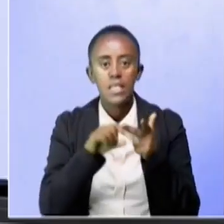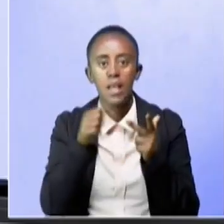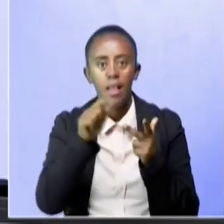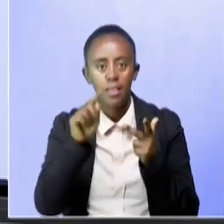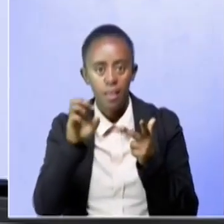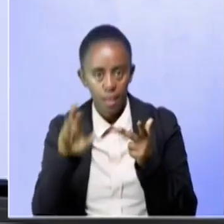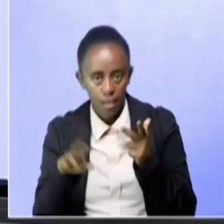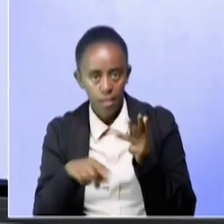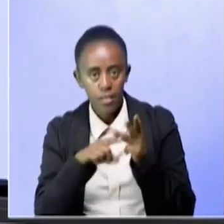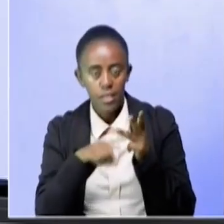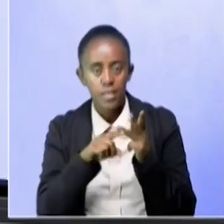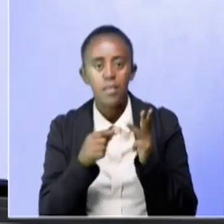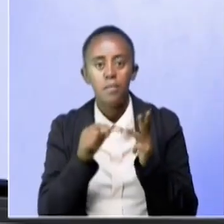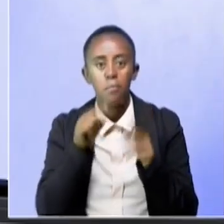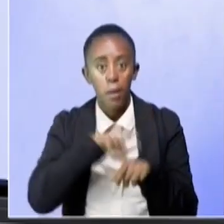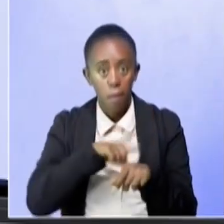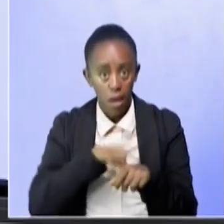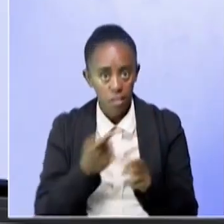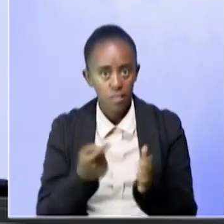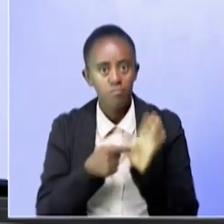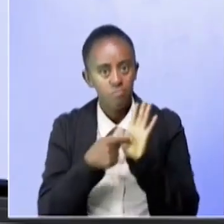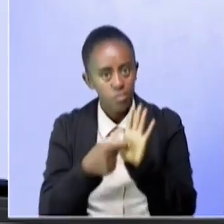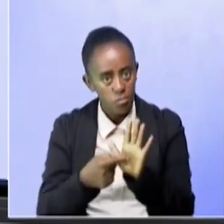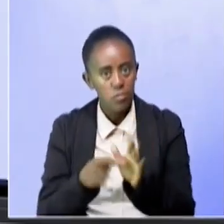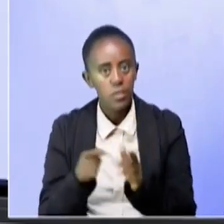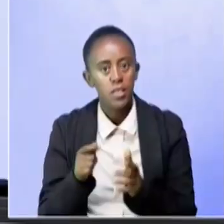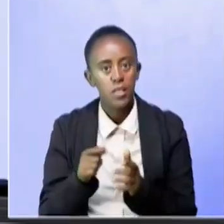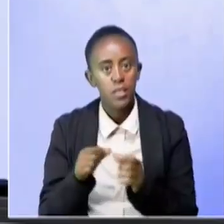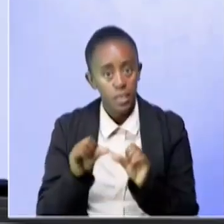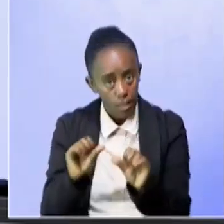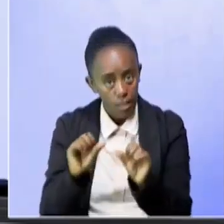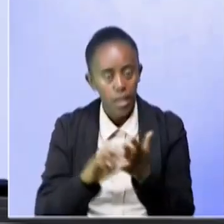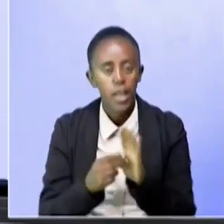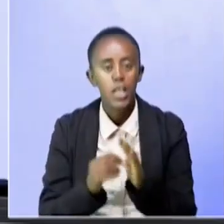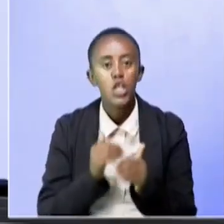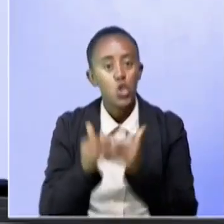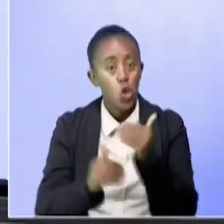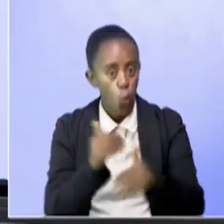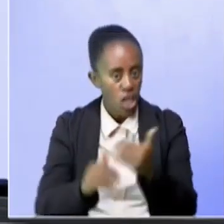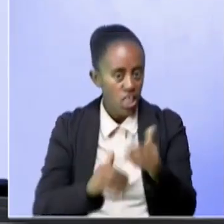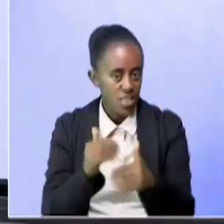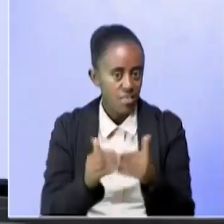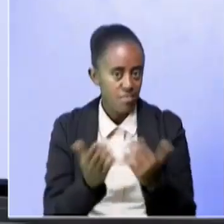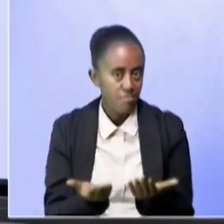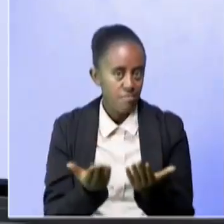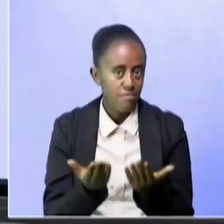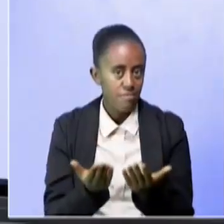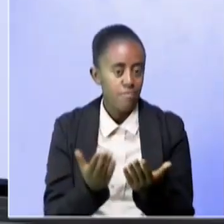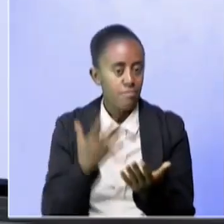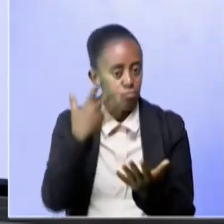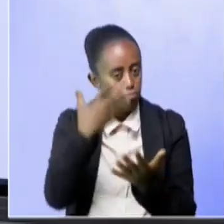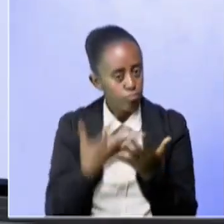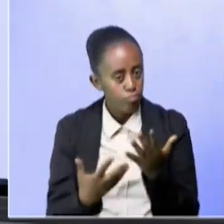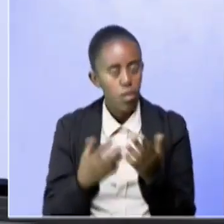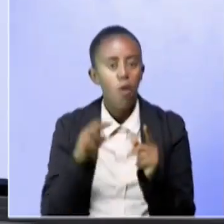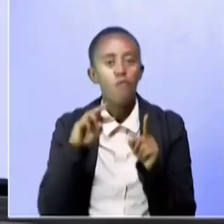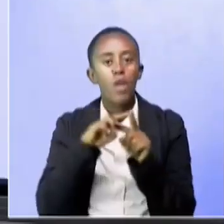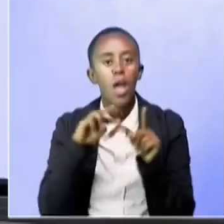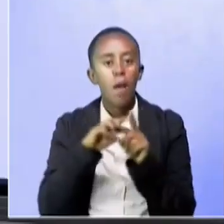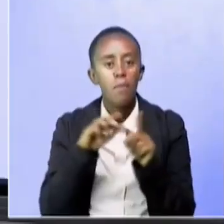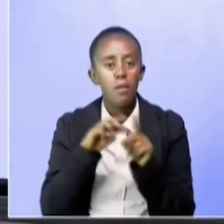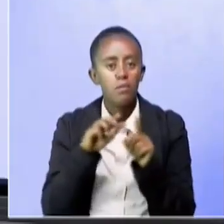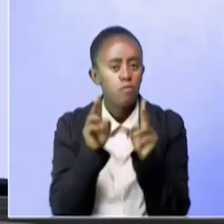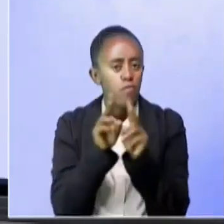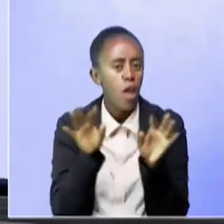permanent, displayed, key in, and sequence. So these vocabularies are